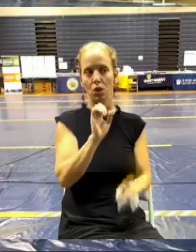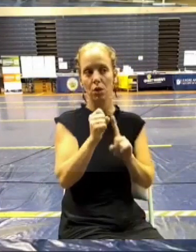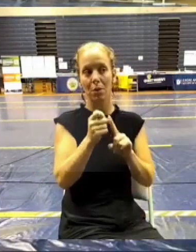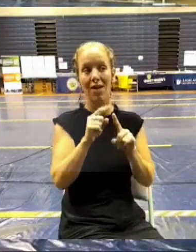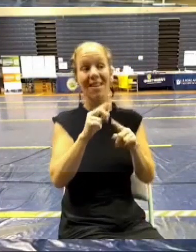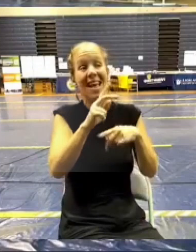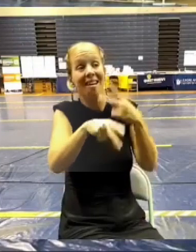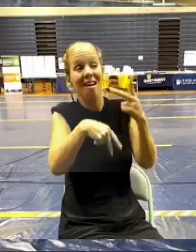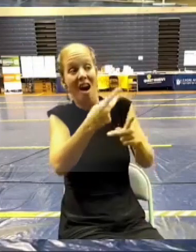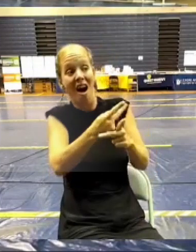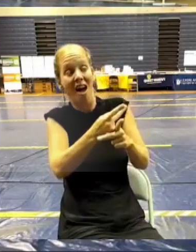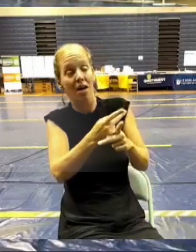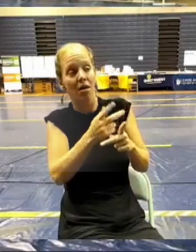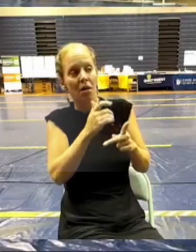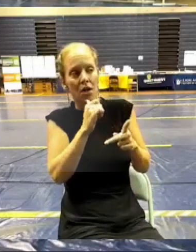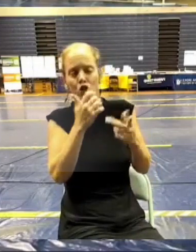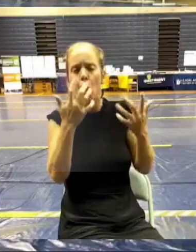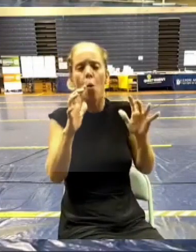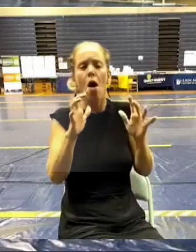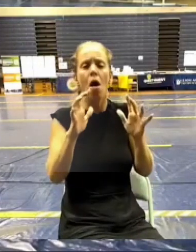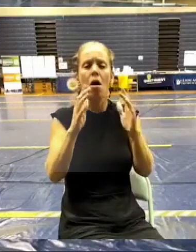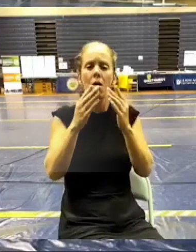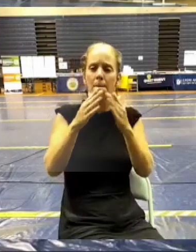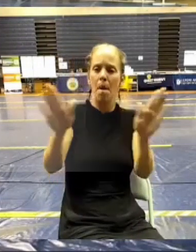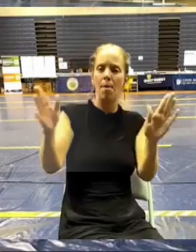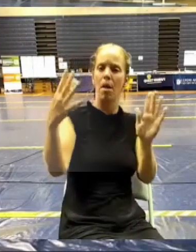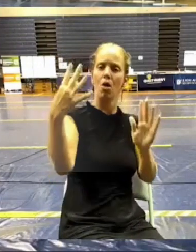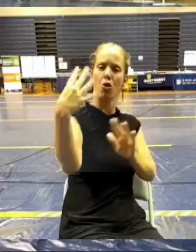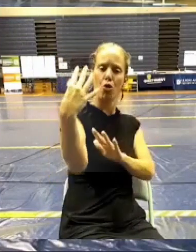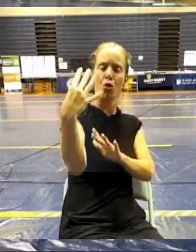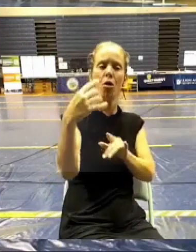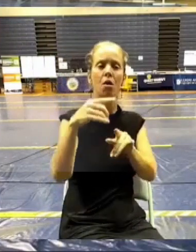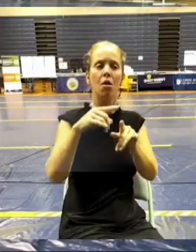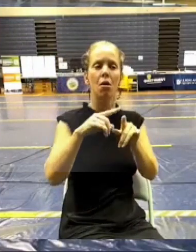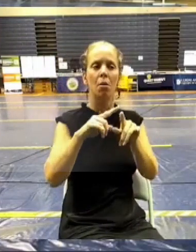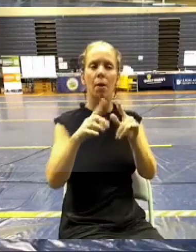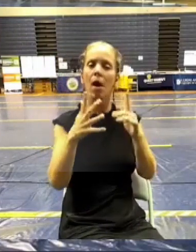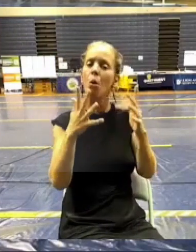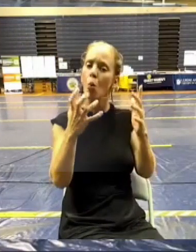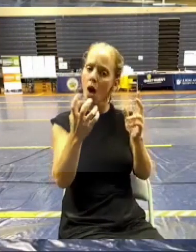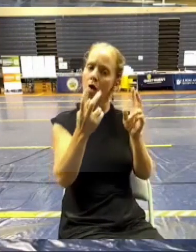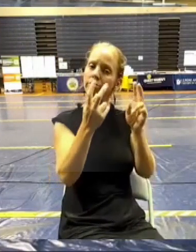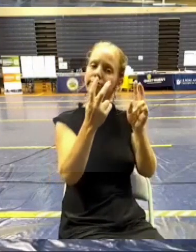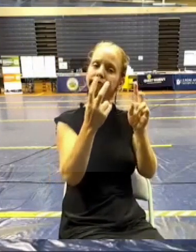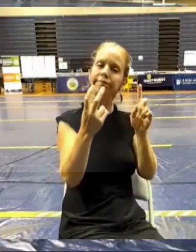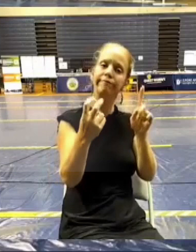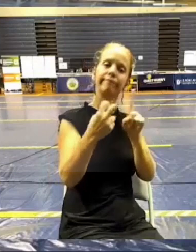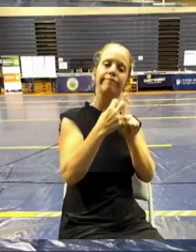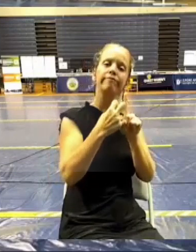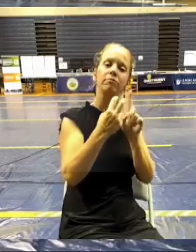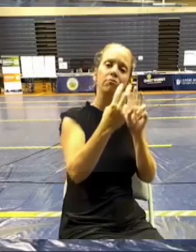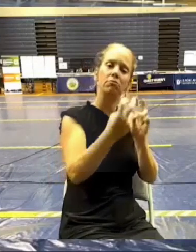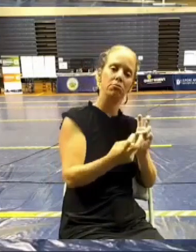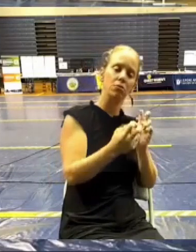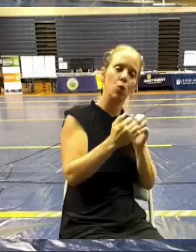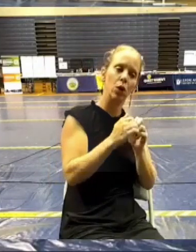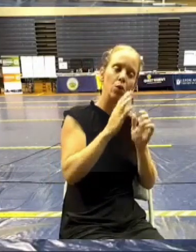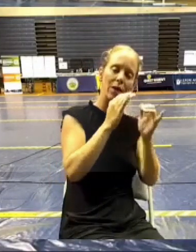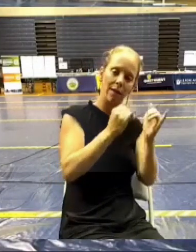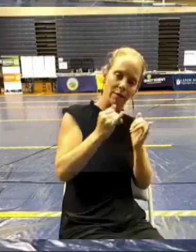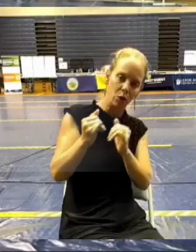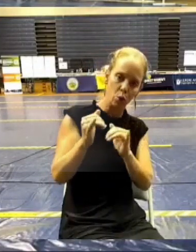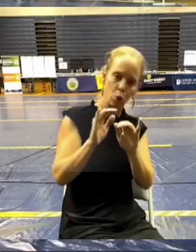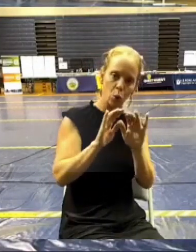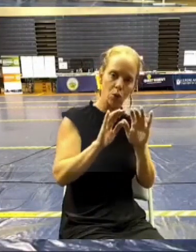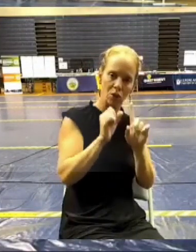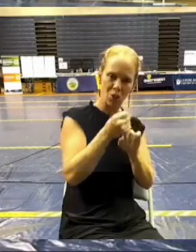If it's that kind of a question, then we'll take it offline and we'll try to get more individual help for you. So we can track down your